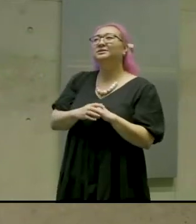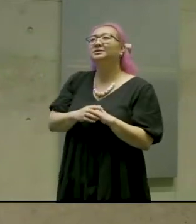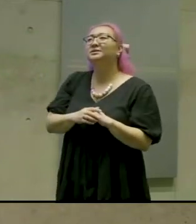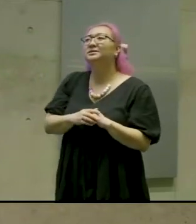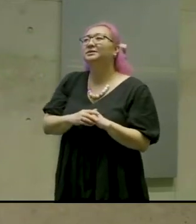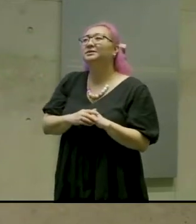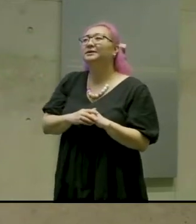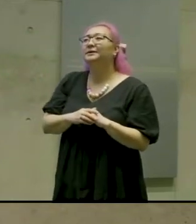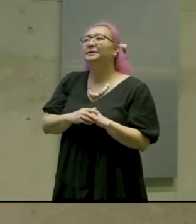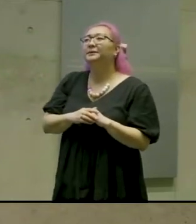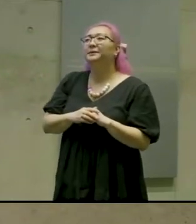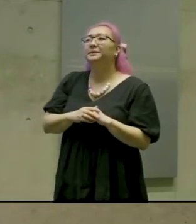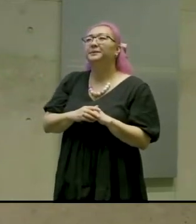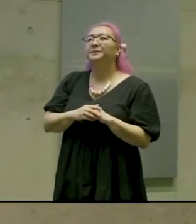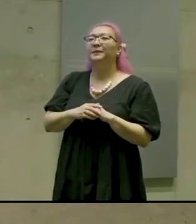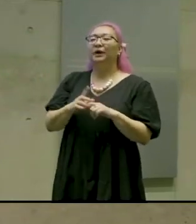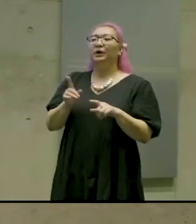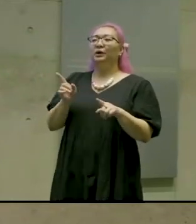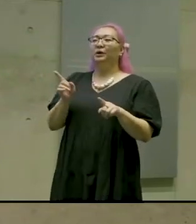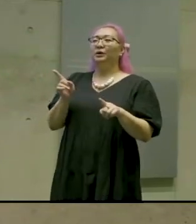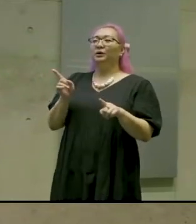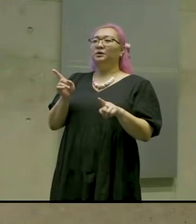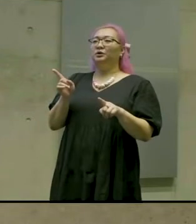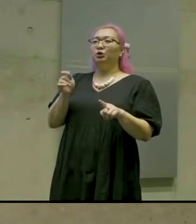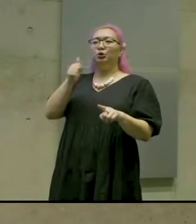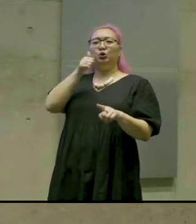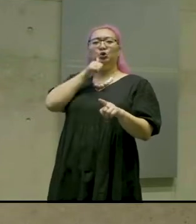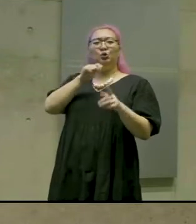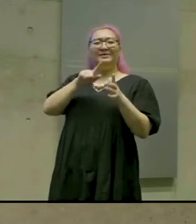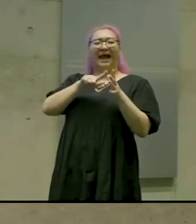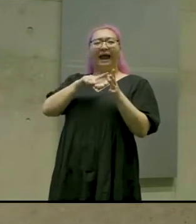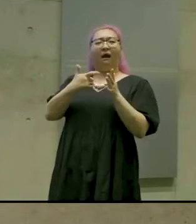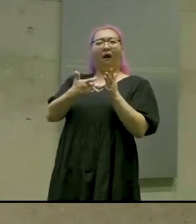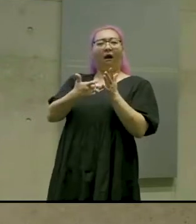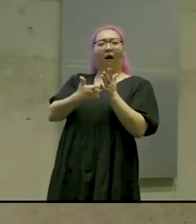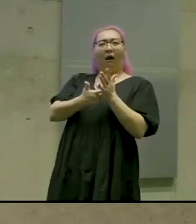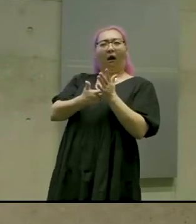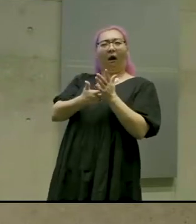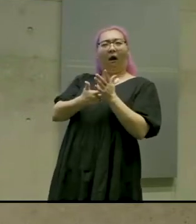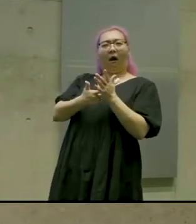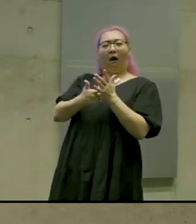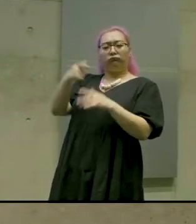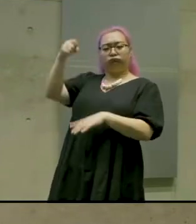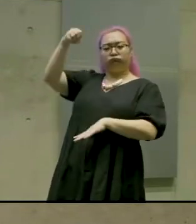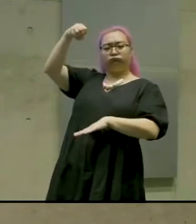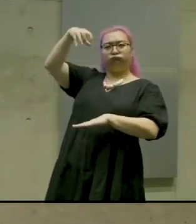the augmented thing, and how did you make that in the